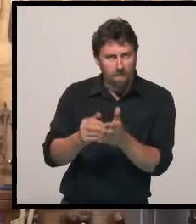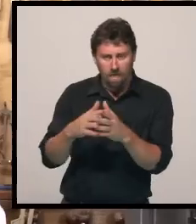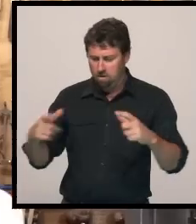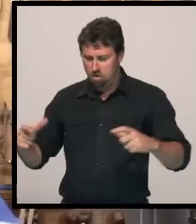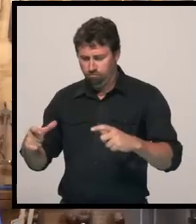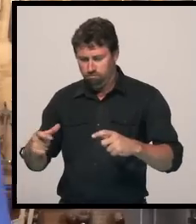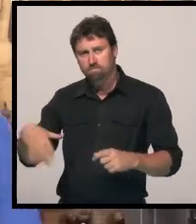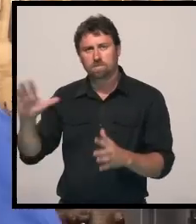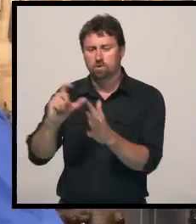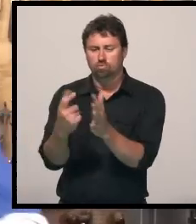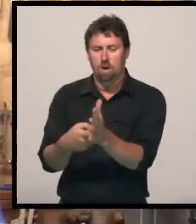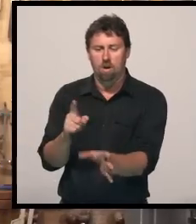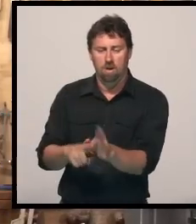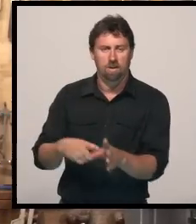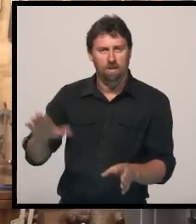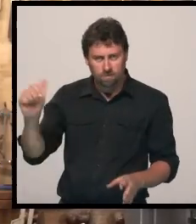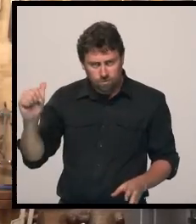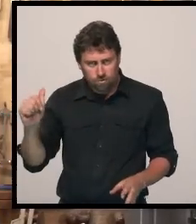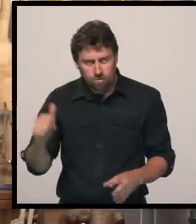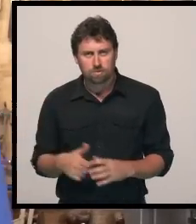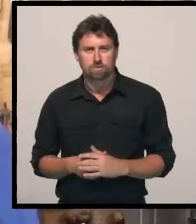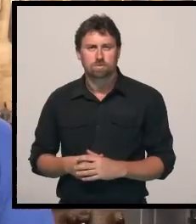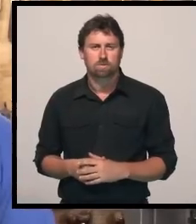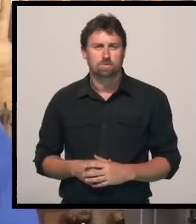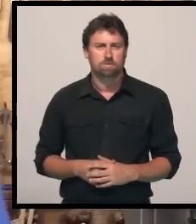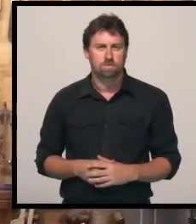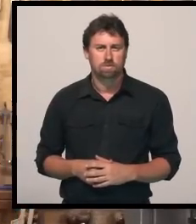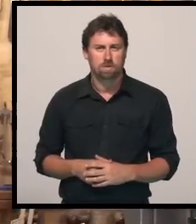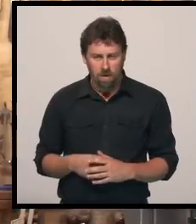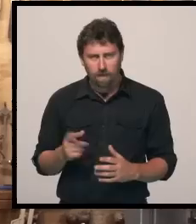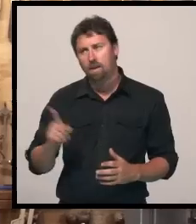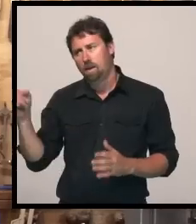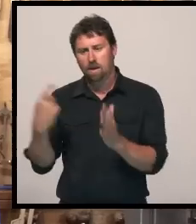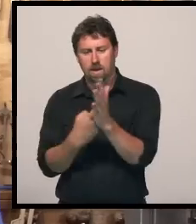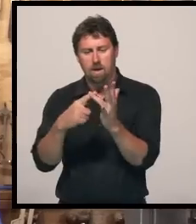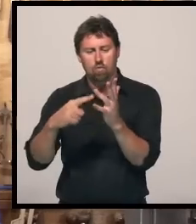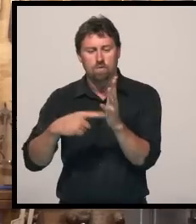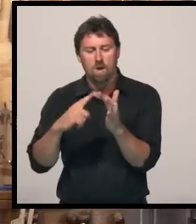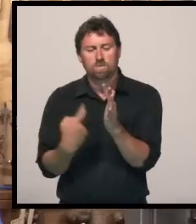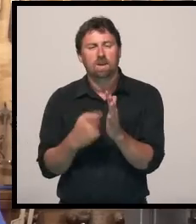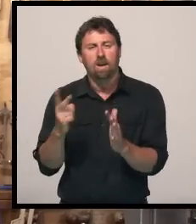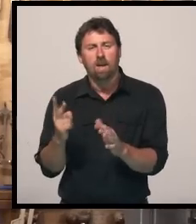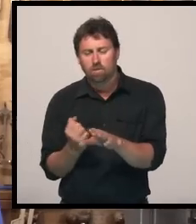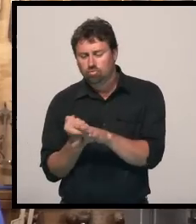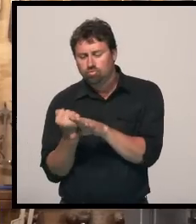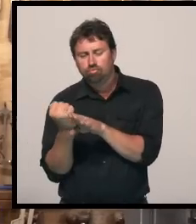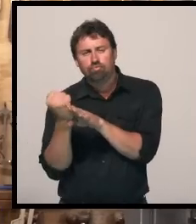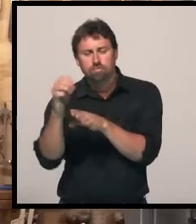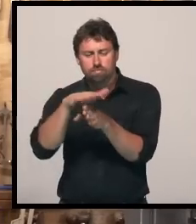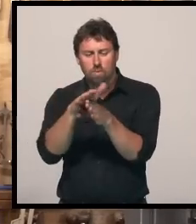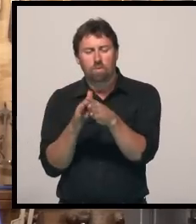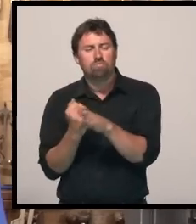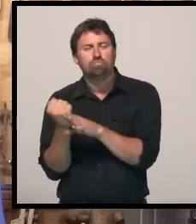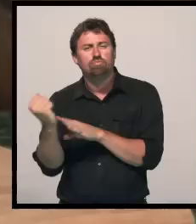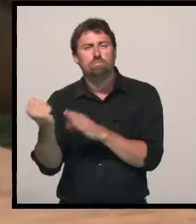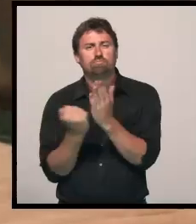let that dry. And then again, I put it over the router, which gave it a soft edge. And